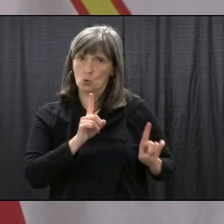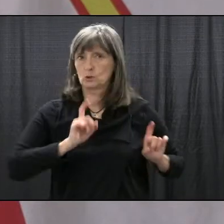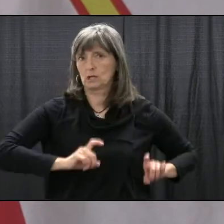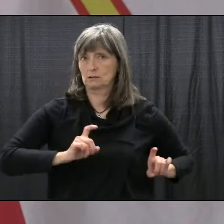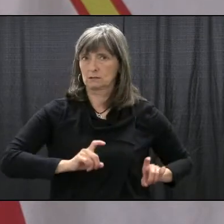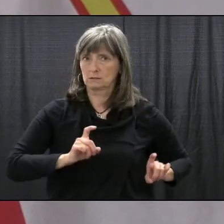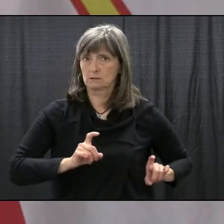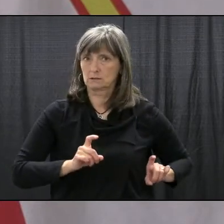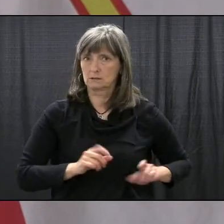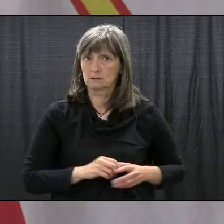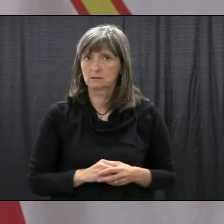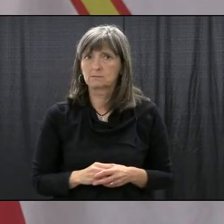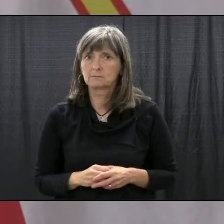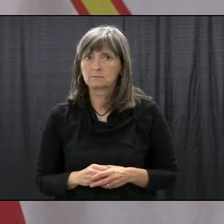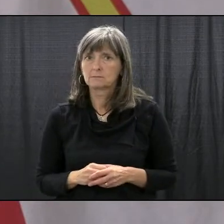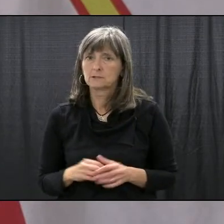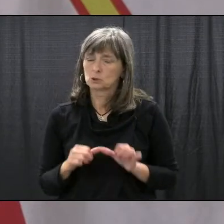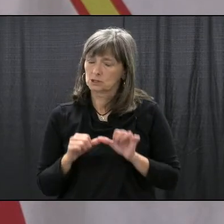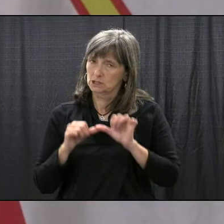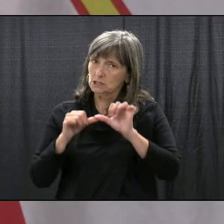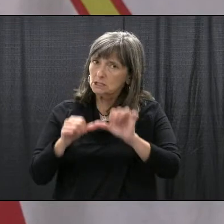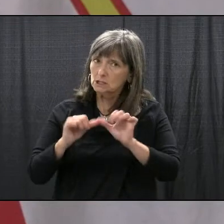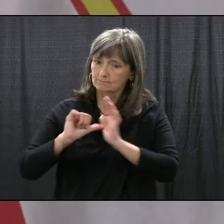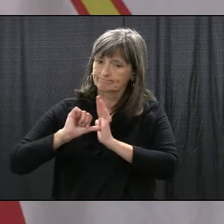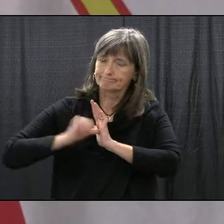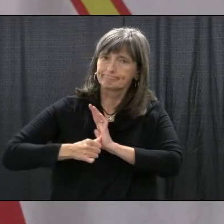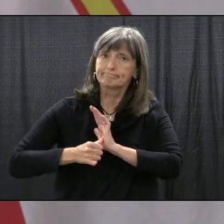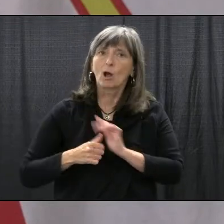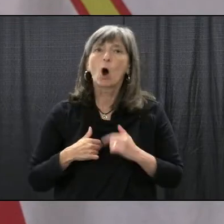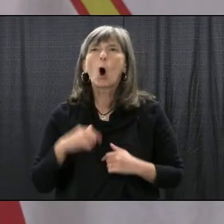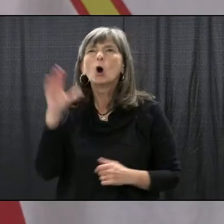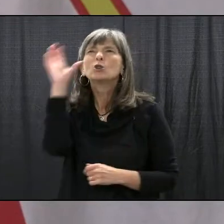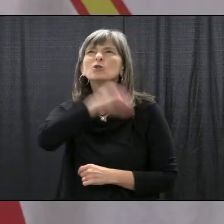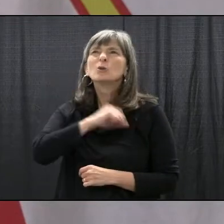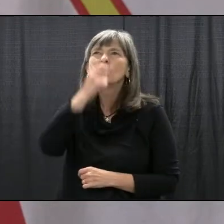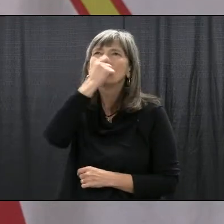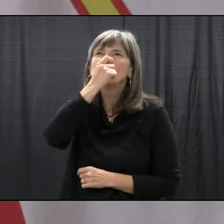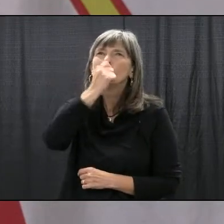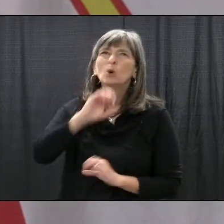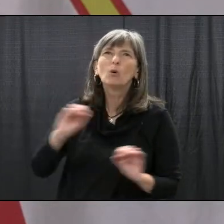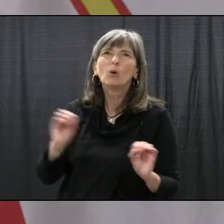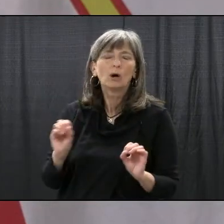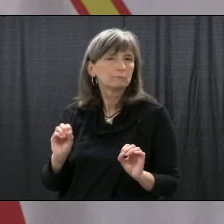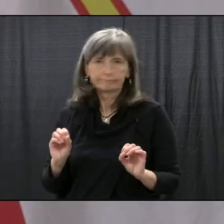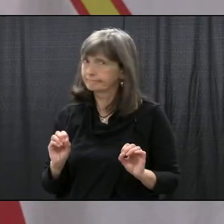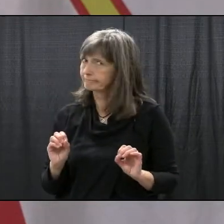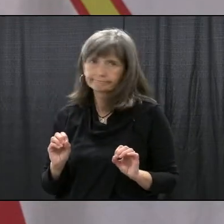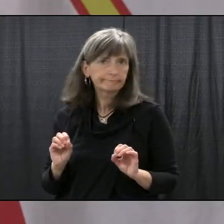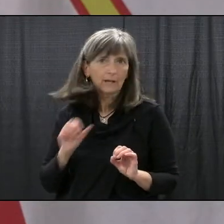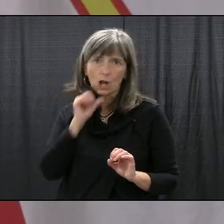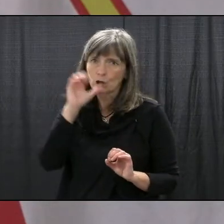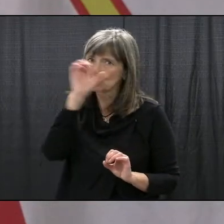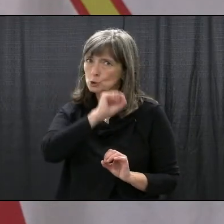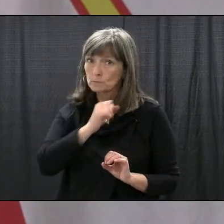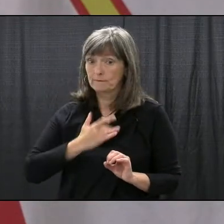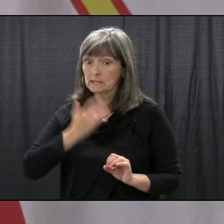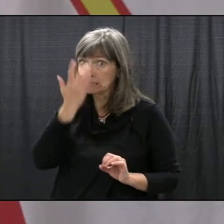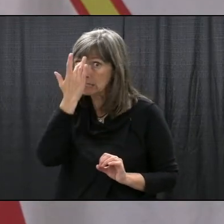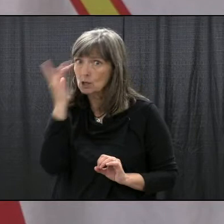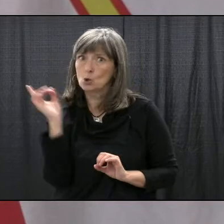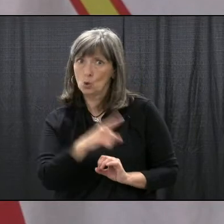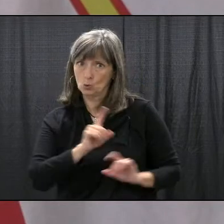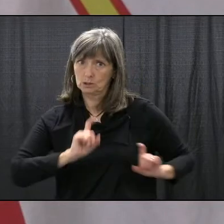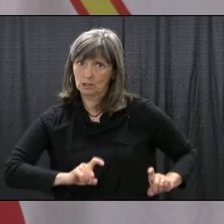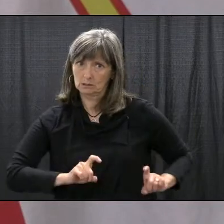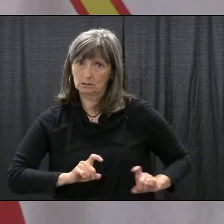that people understand the importance of continuing to get tested and not just to assume that it's a cold or flu or something like that. And